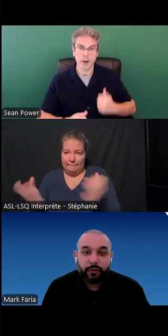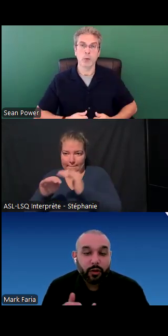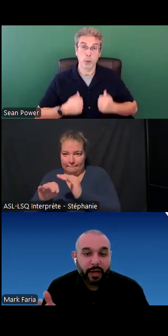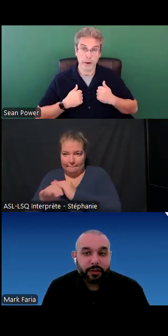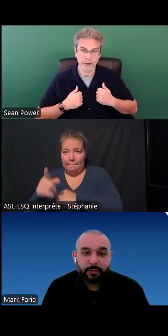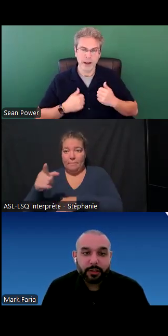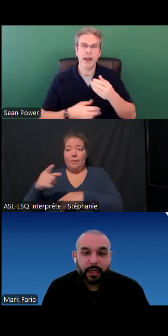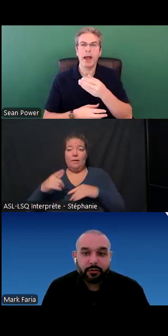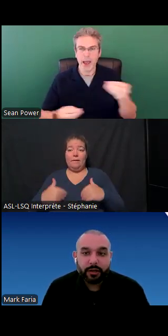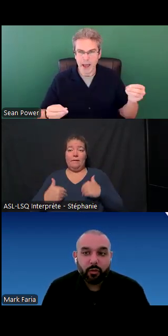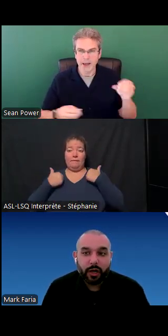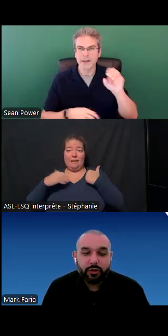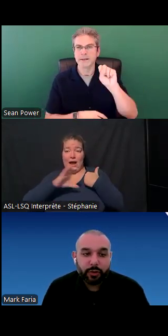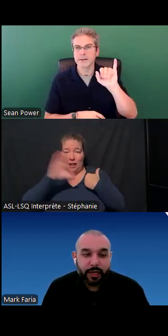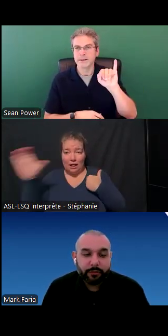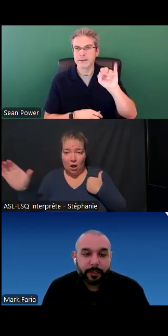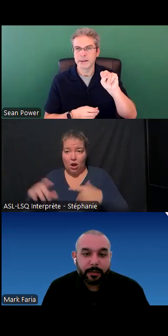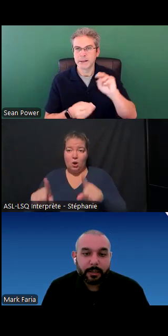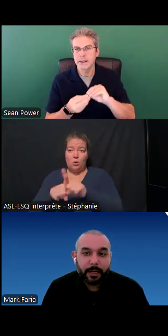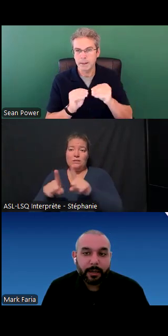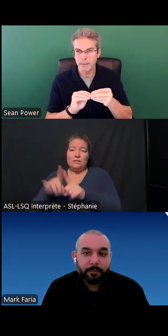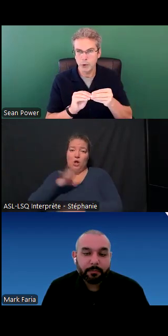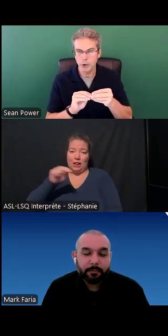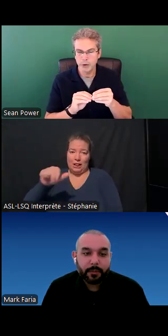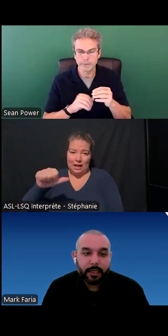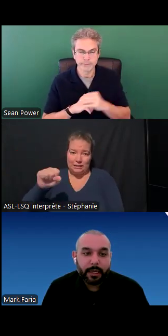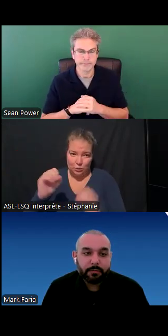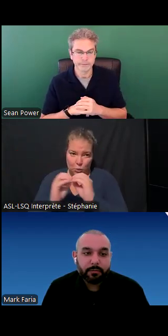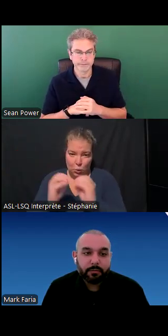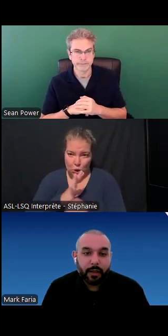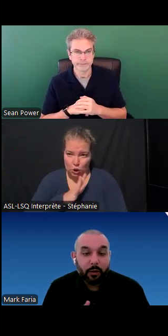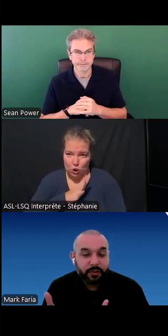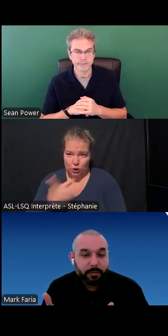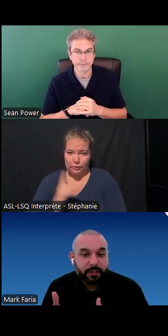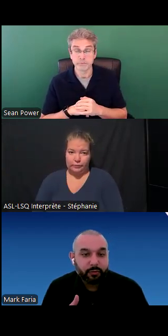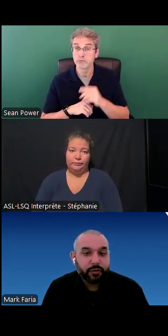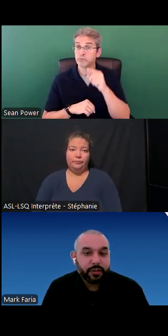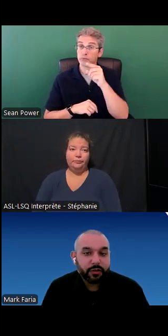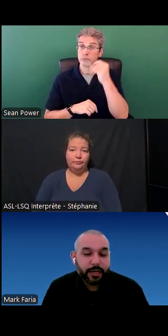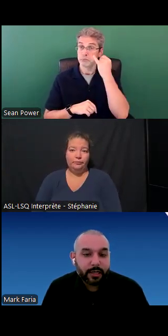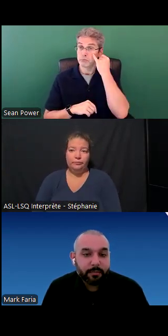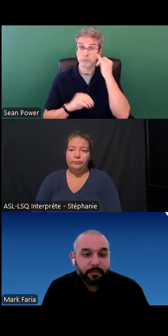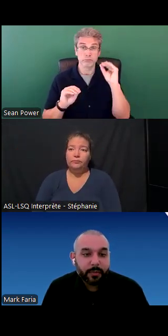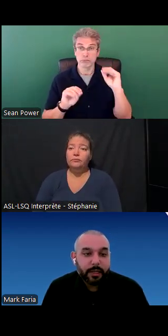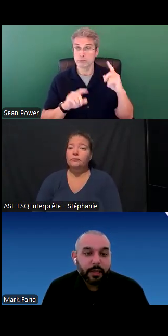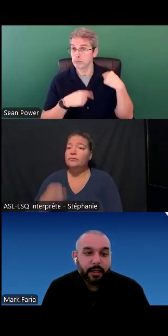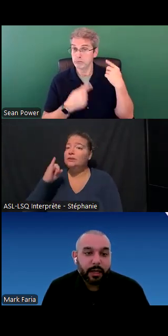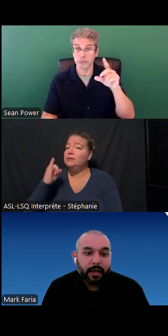So if you don't have the disability tax credit, why would you apply for it? It helps because it reduces your